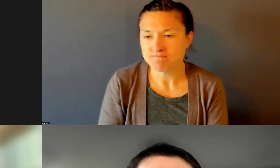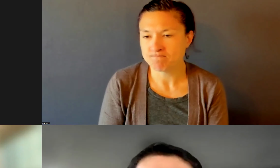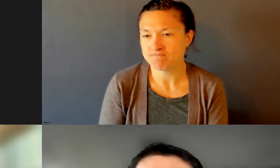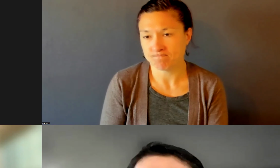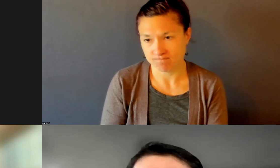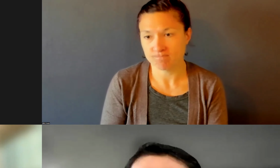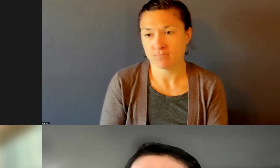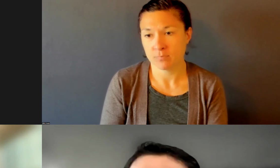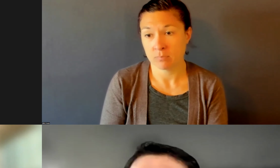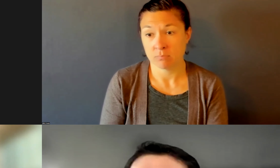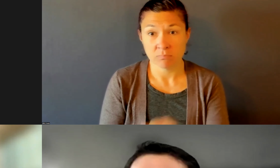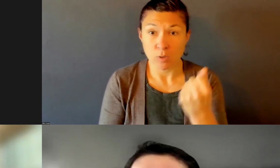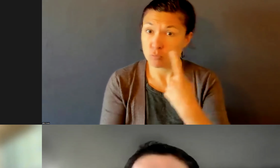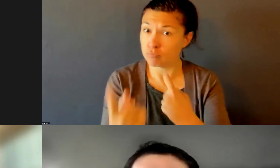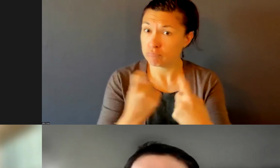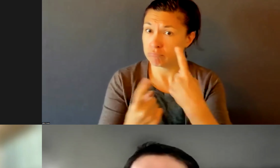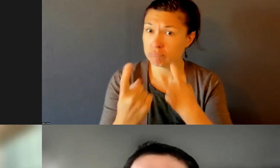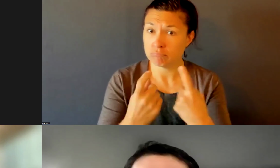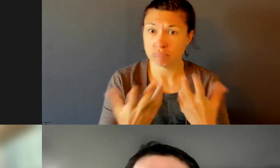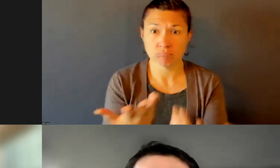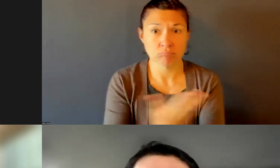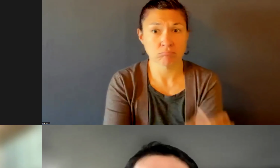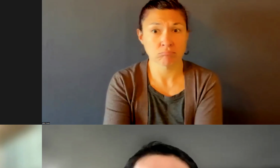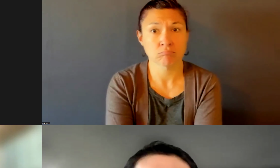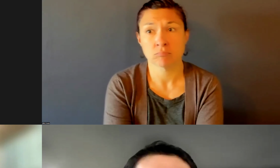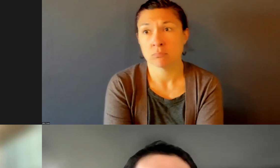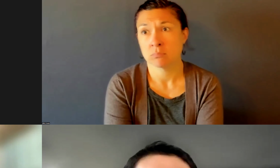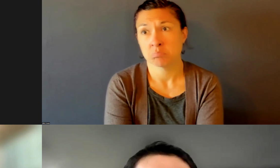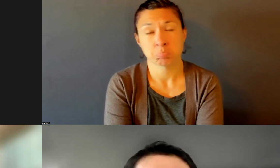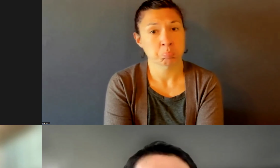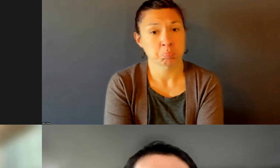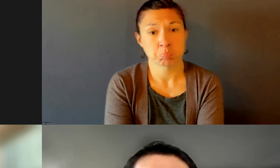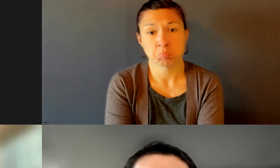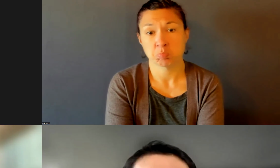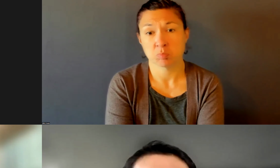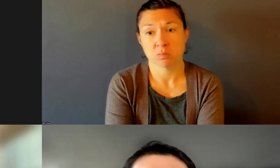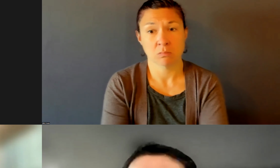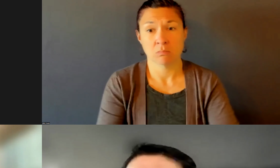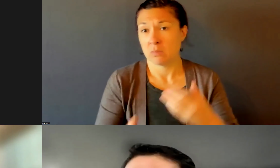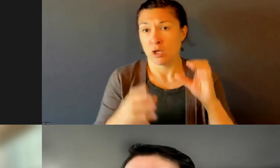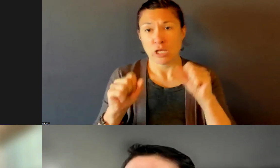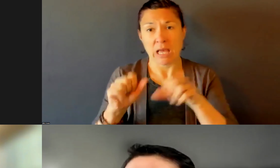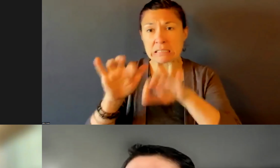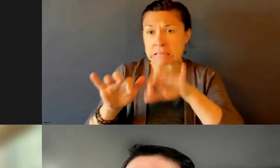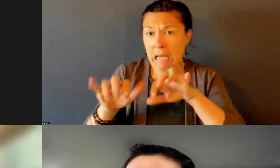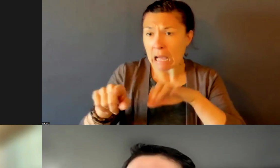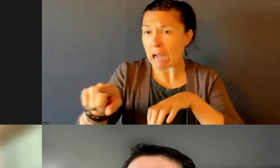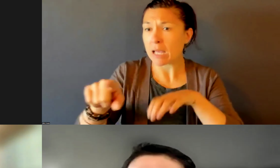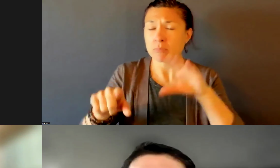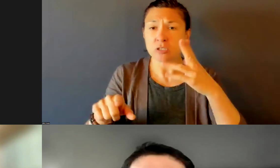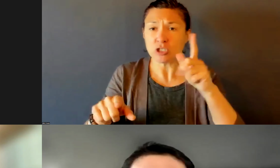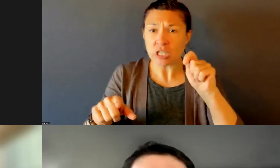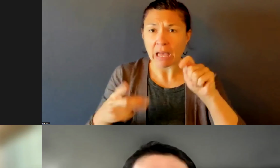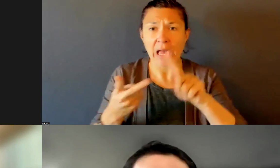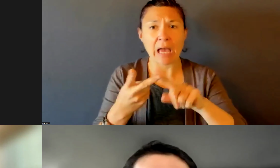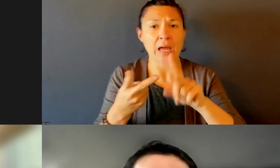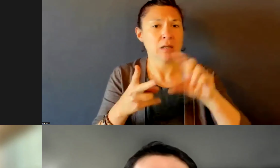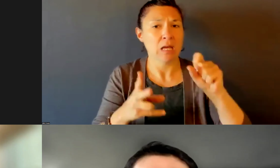Other questions, either live by audio or in the chat